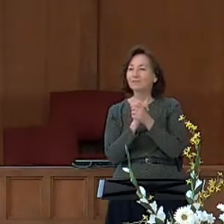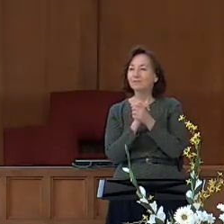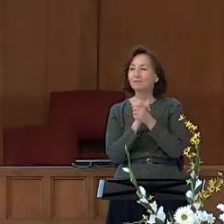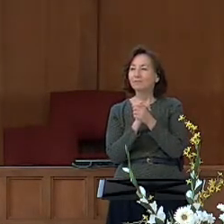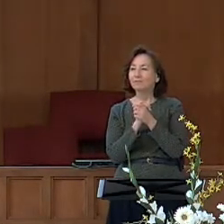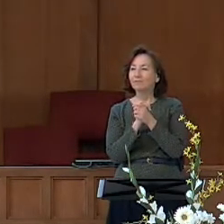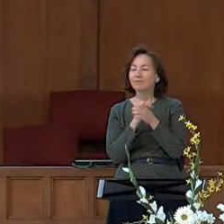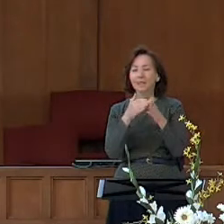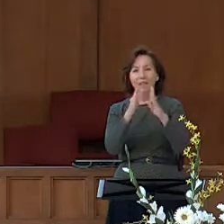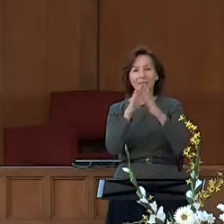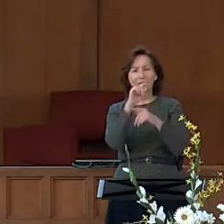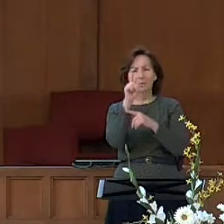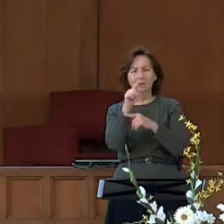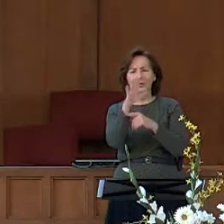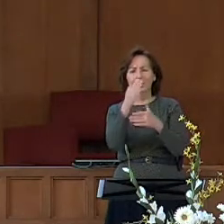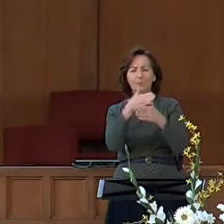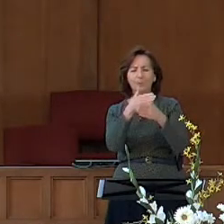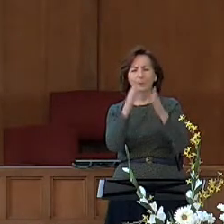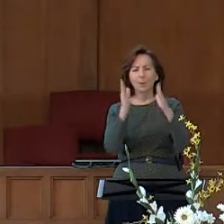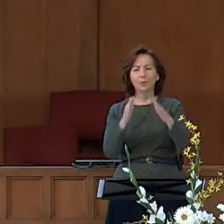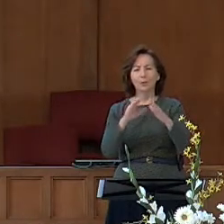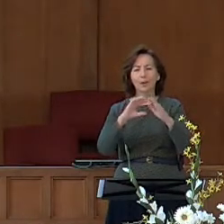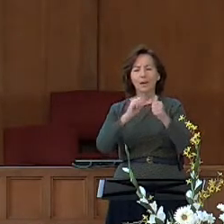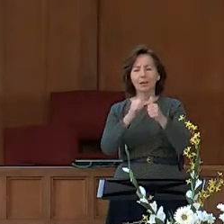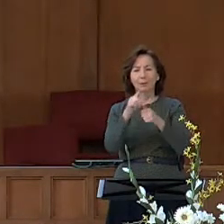the questions of your partner. How are you?